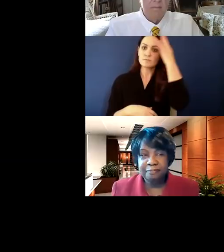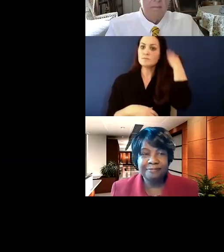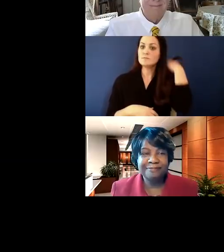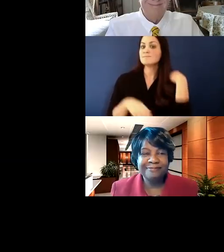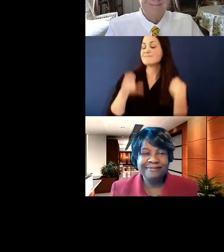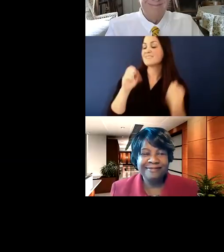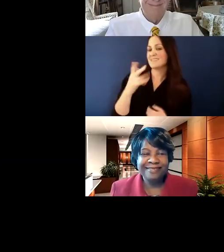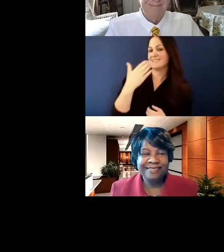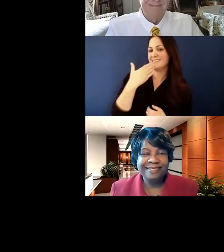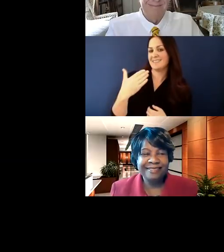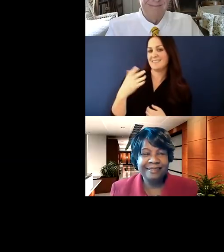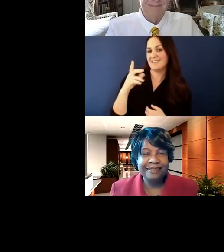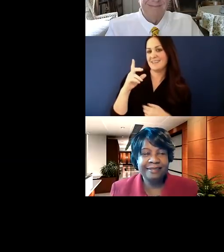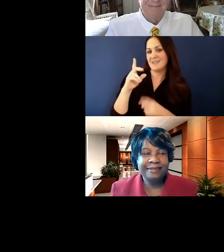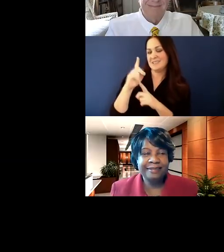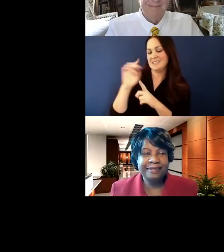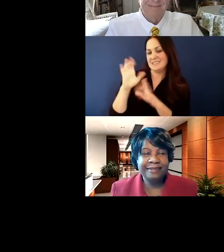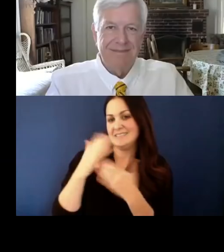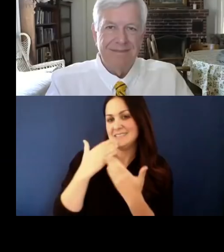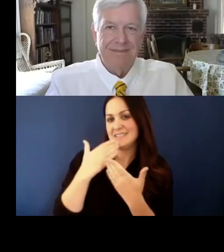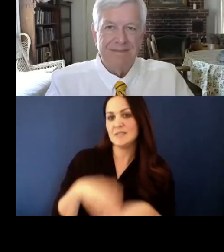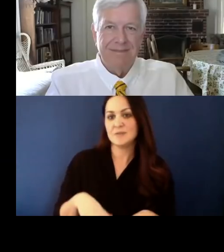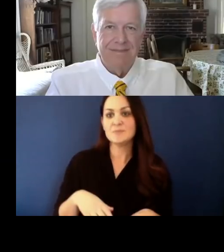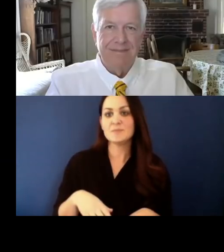you step away, and if we could bring